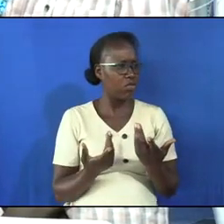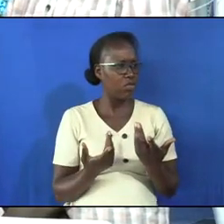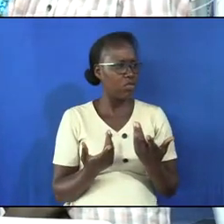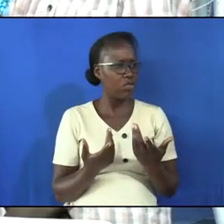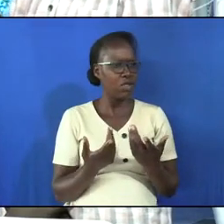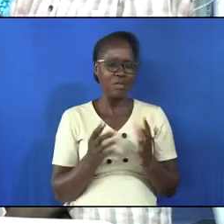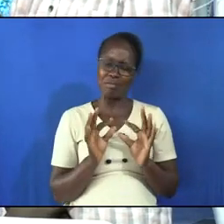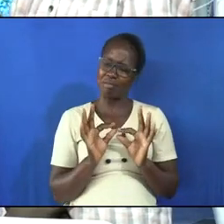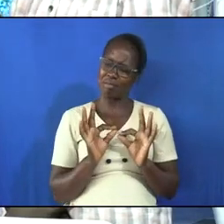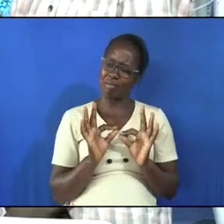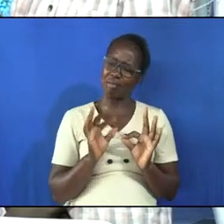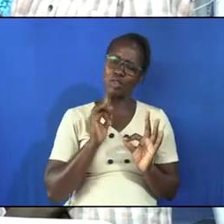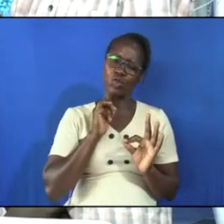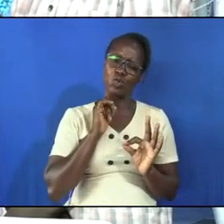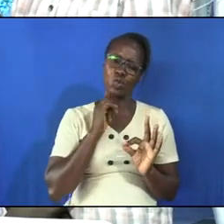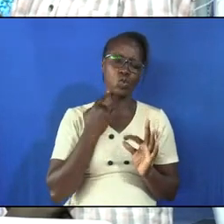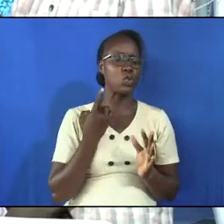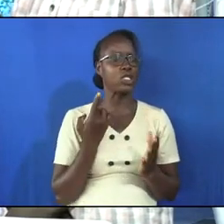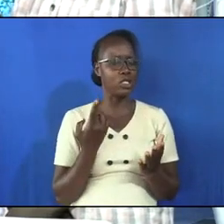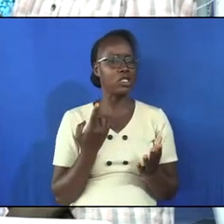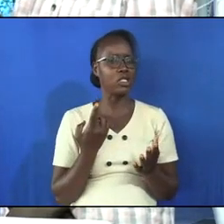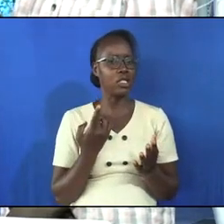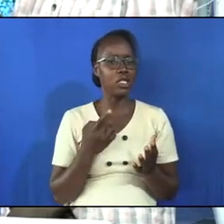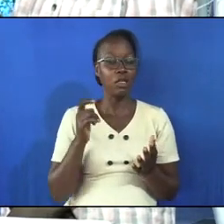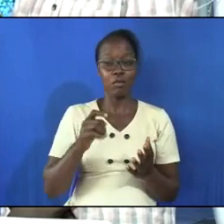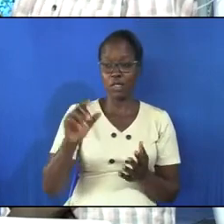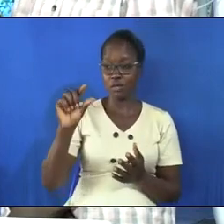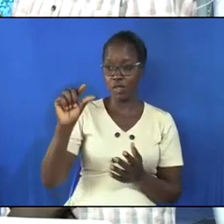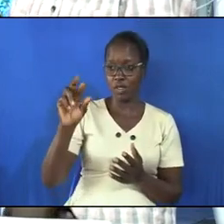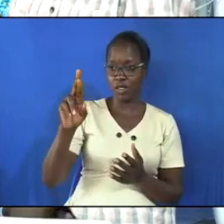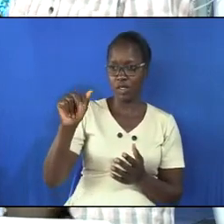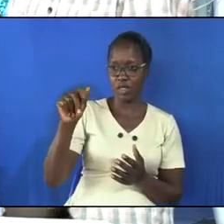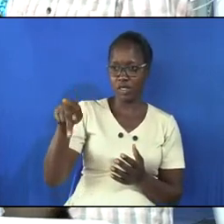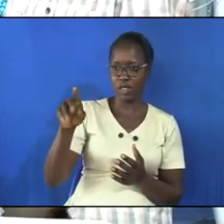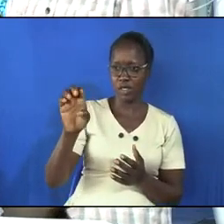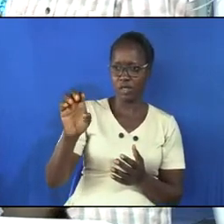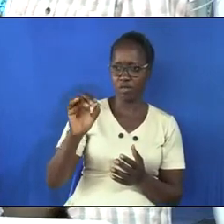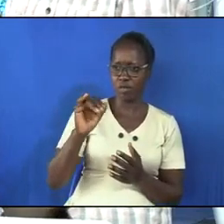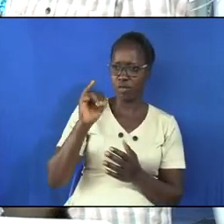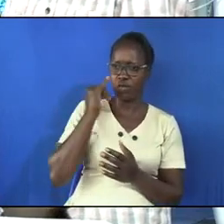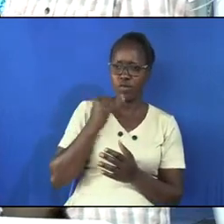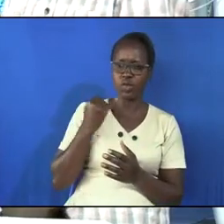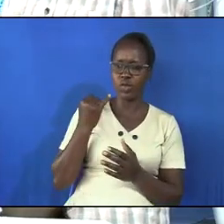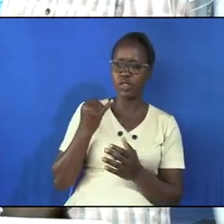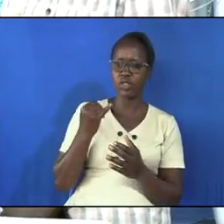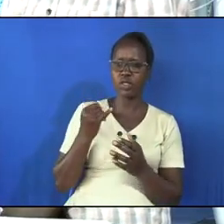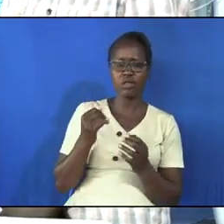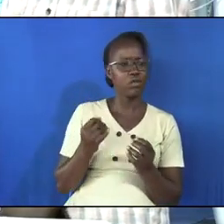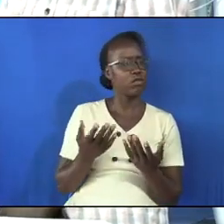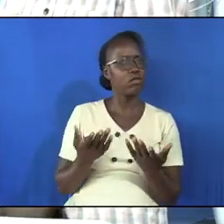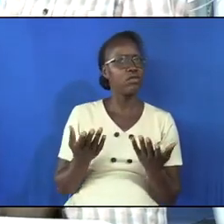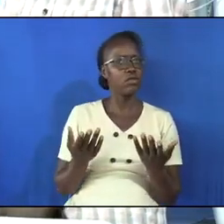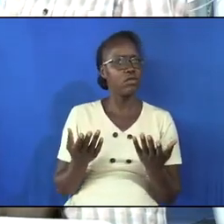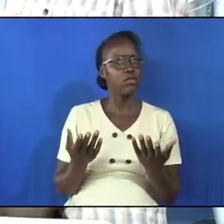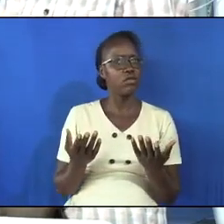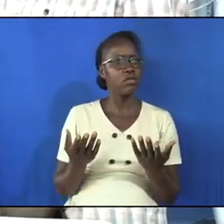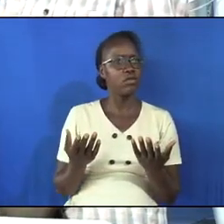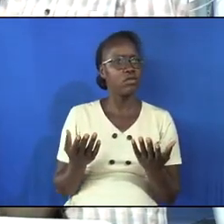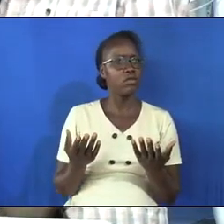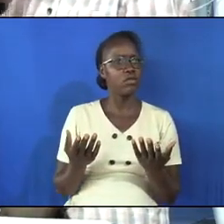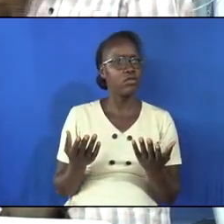It's so sweet. This must be grape juice. Impressive.